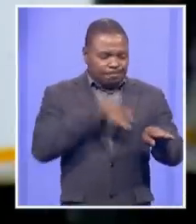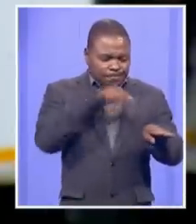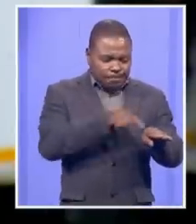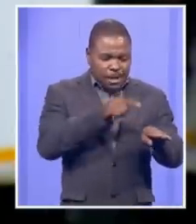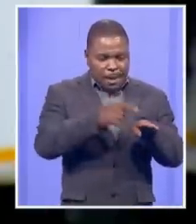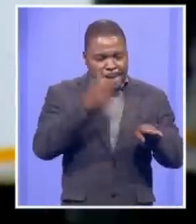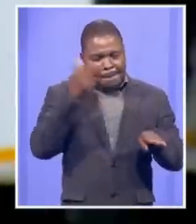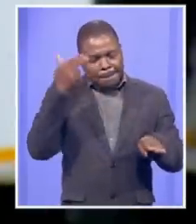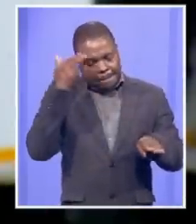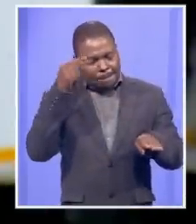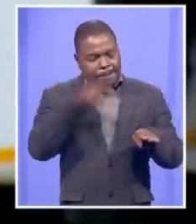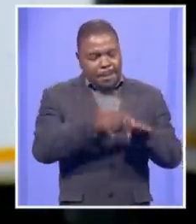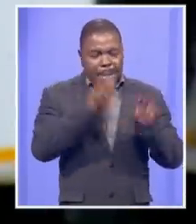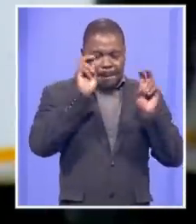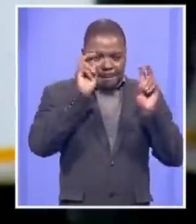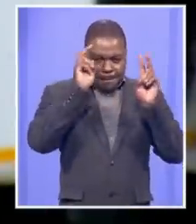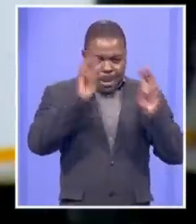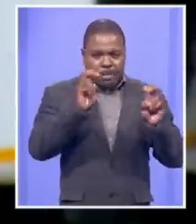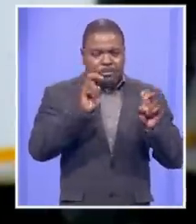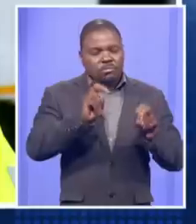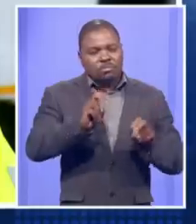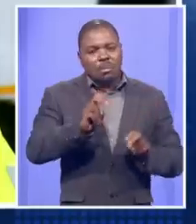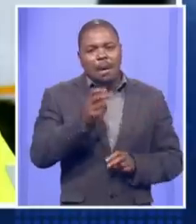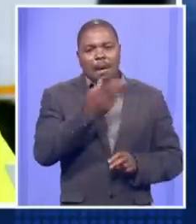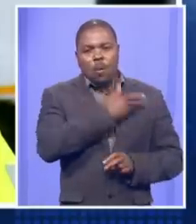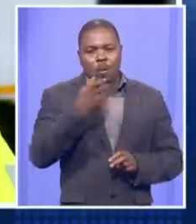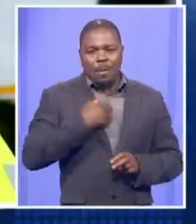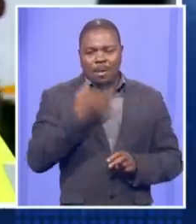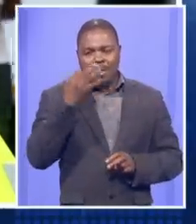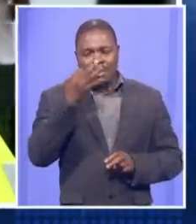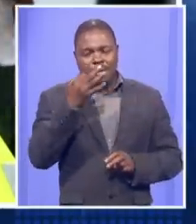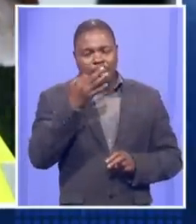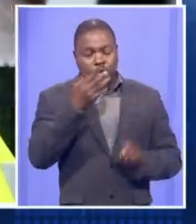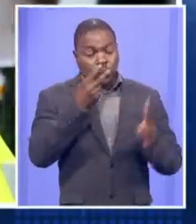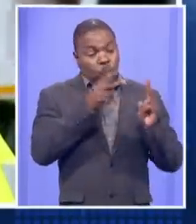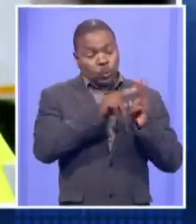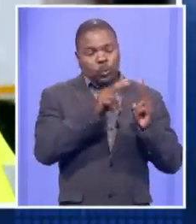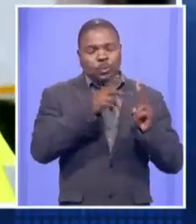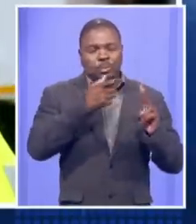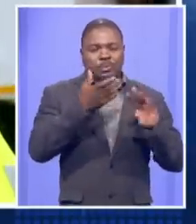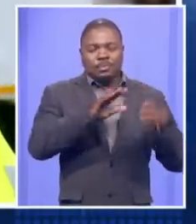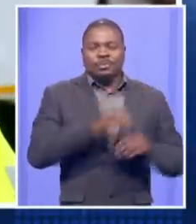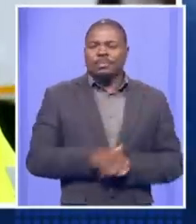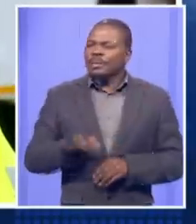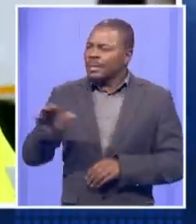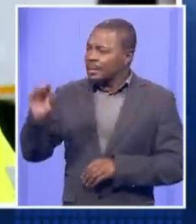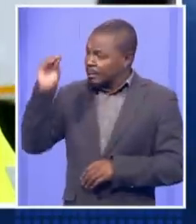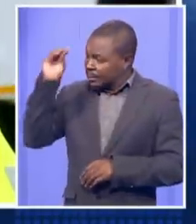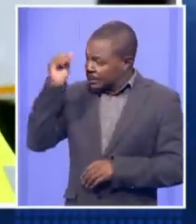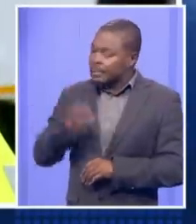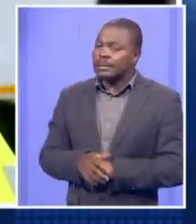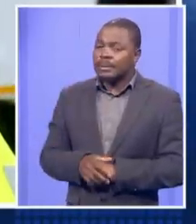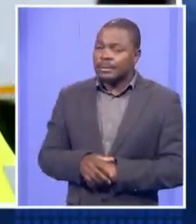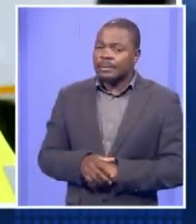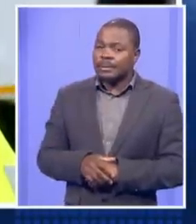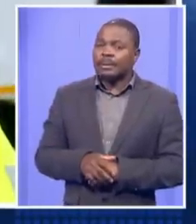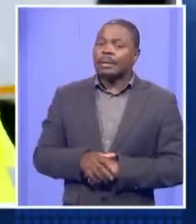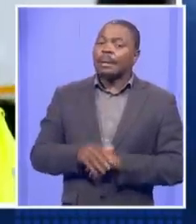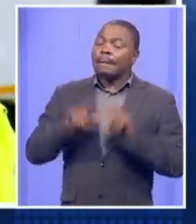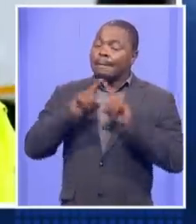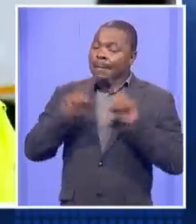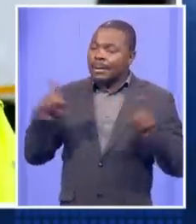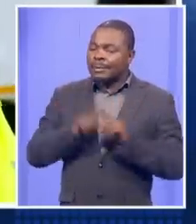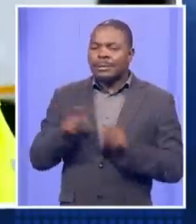two women this morning? It's interesting, Mahlako, and I don't know if you've gotten any information yet as to why